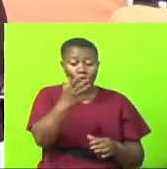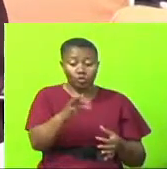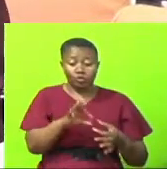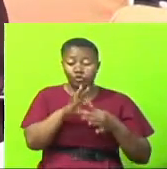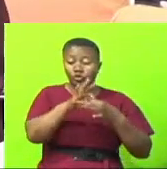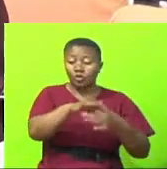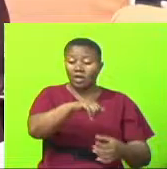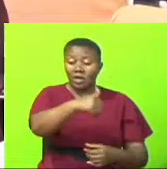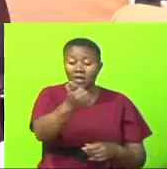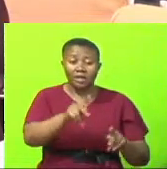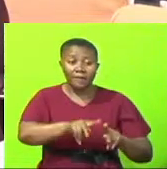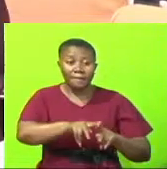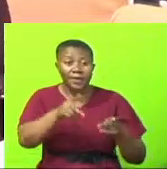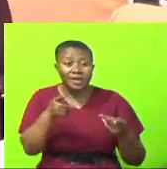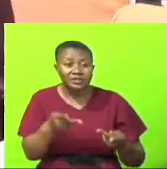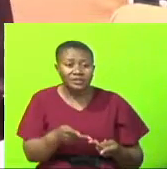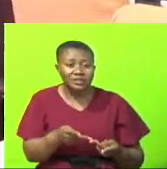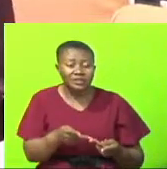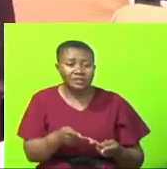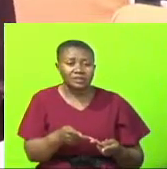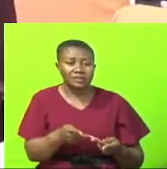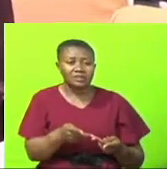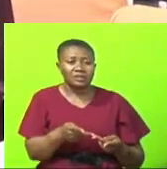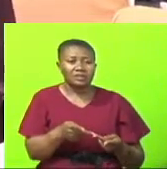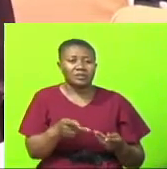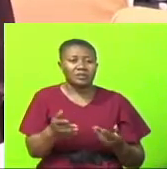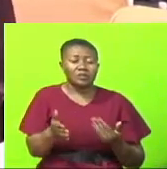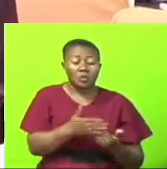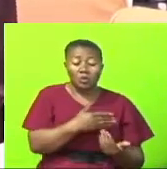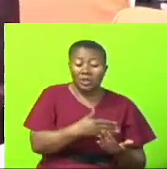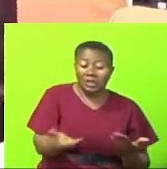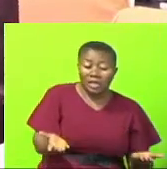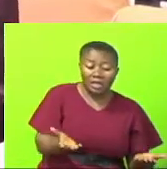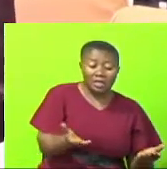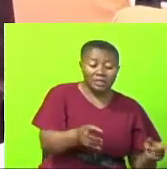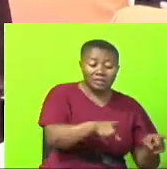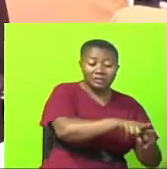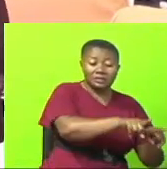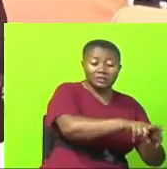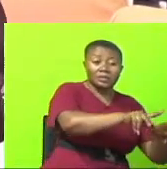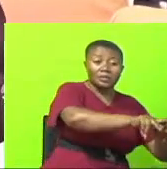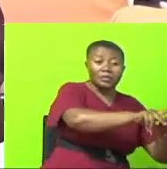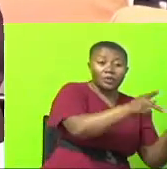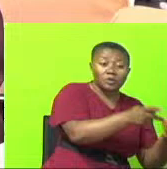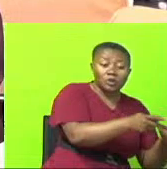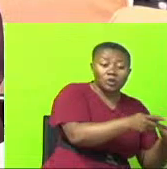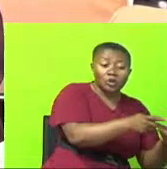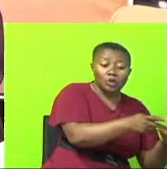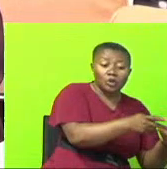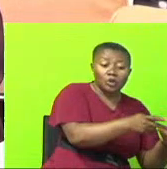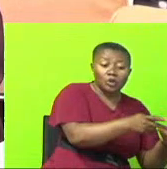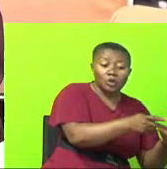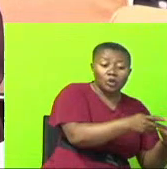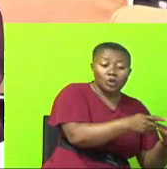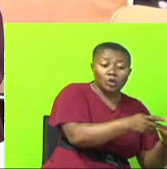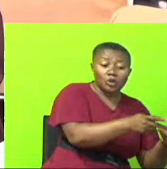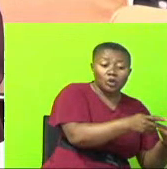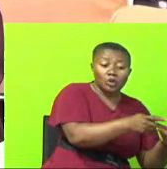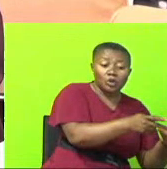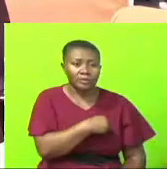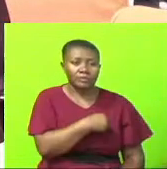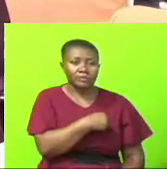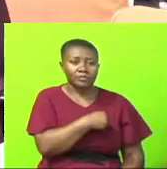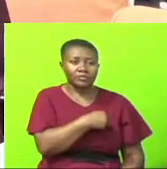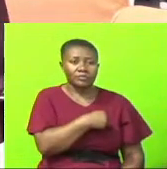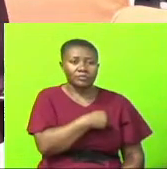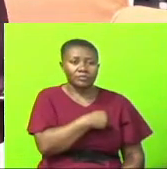party for an election, whether as a party member or you are going to become an independent member, it seems against